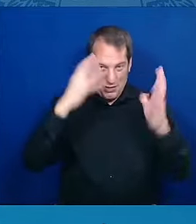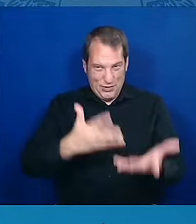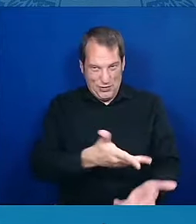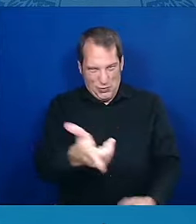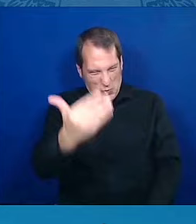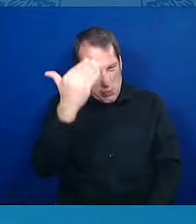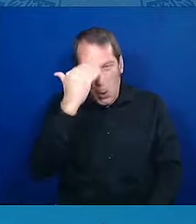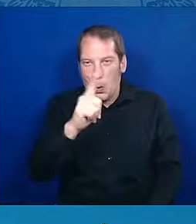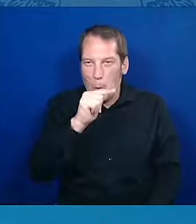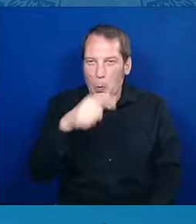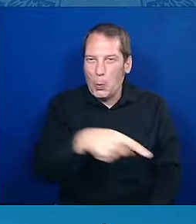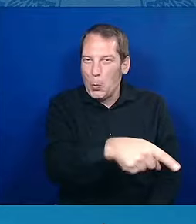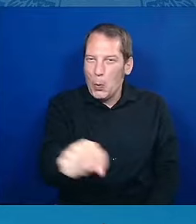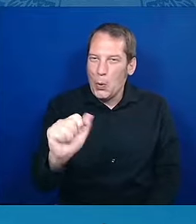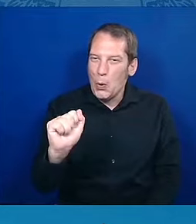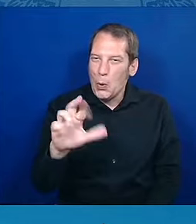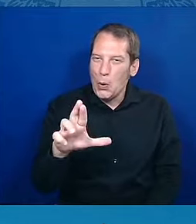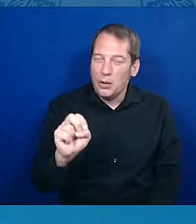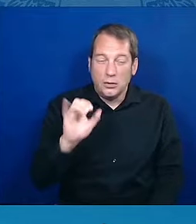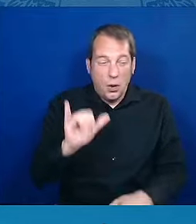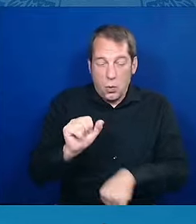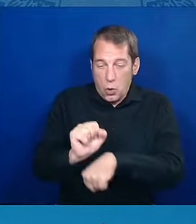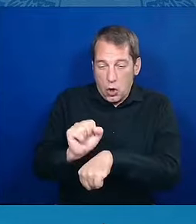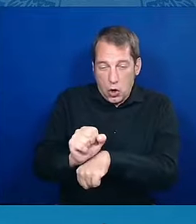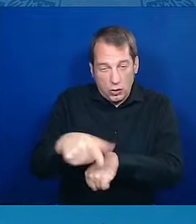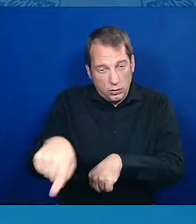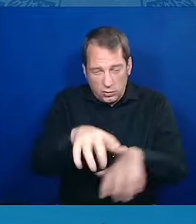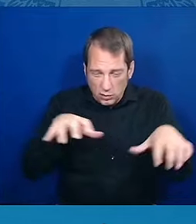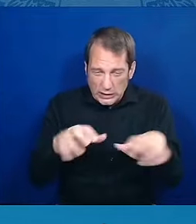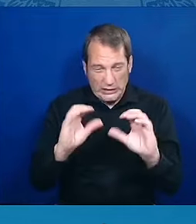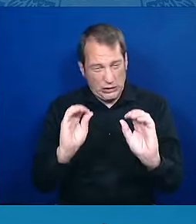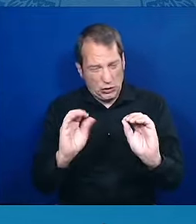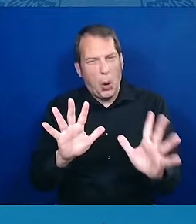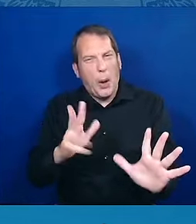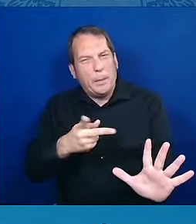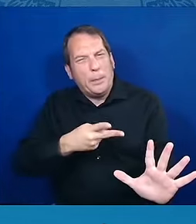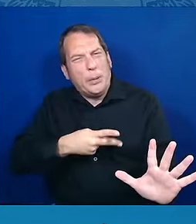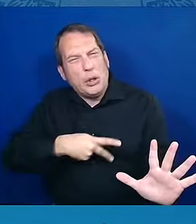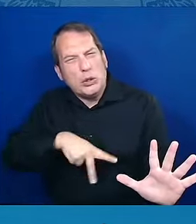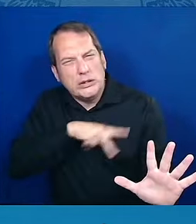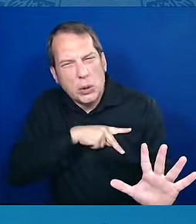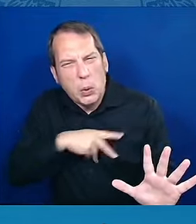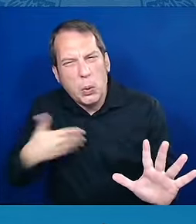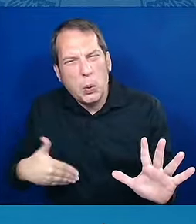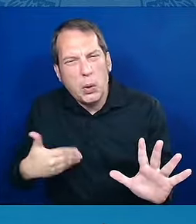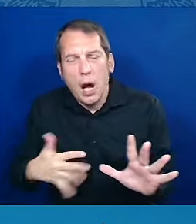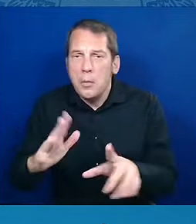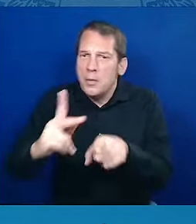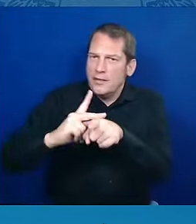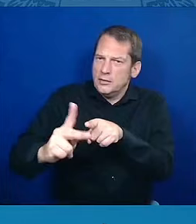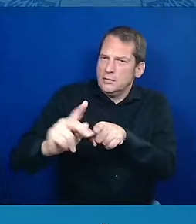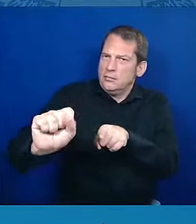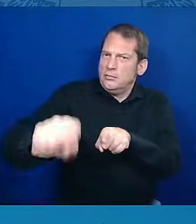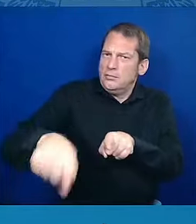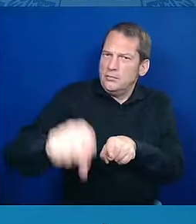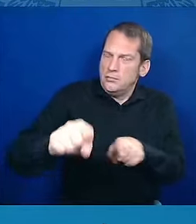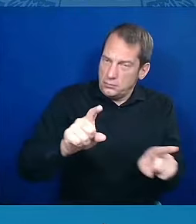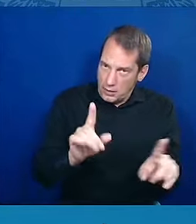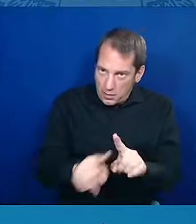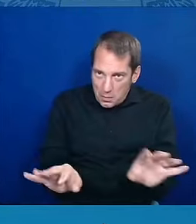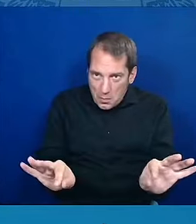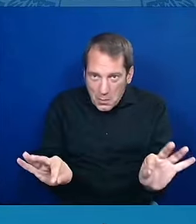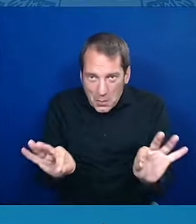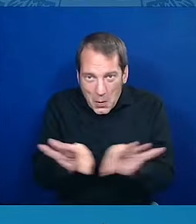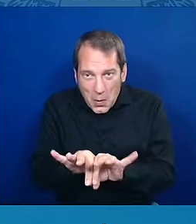is professional, and it is so critically important. And so it is because of Mrs. Wilson and so many